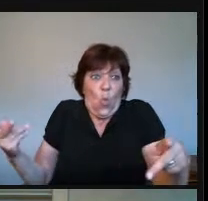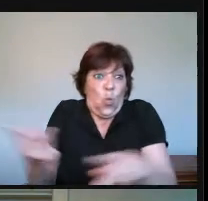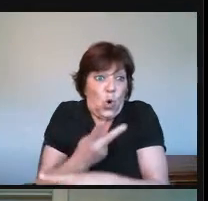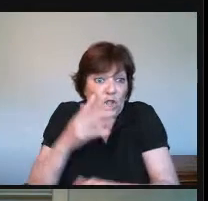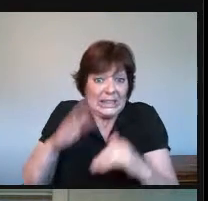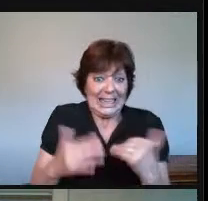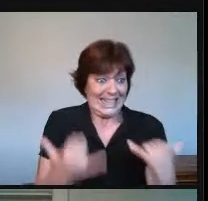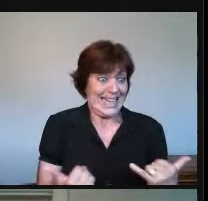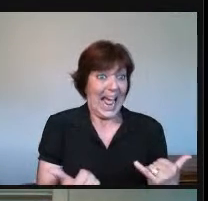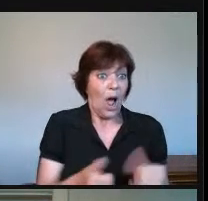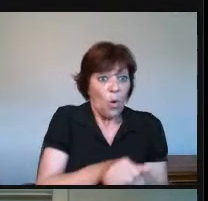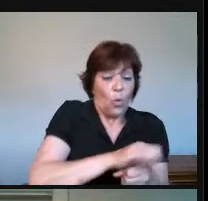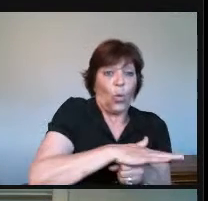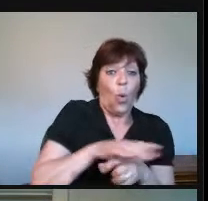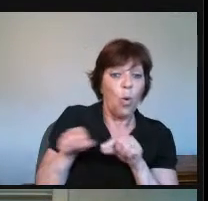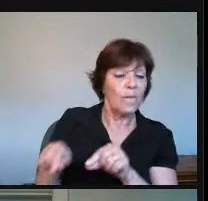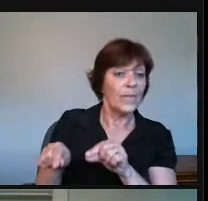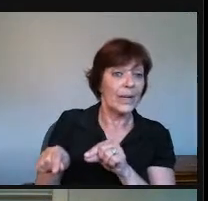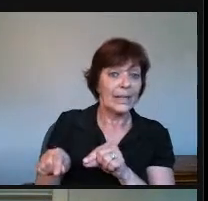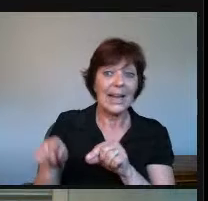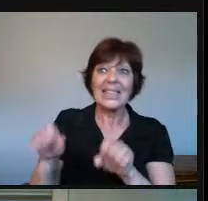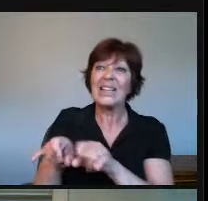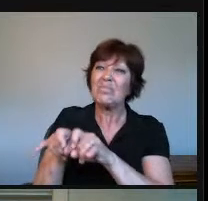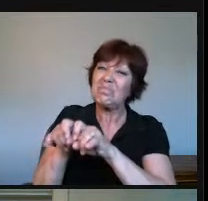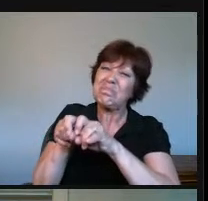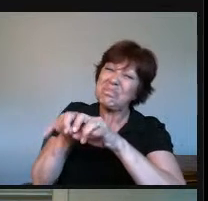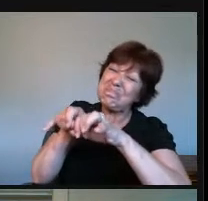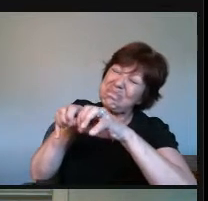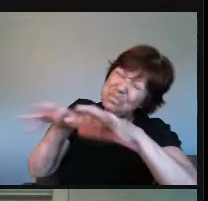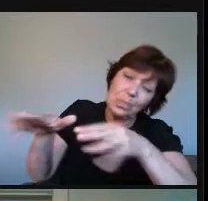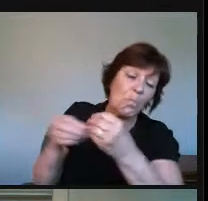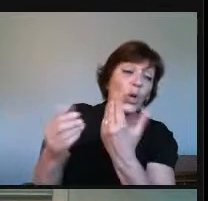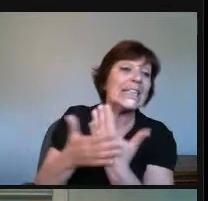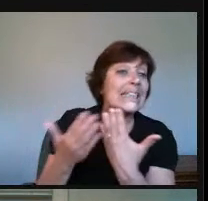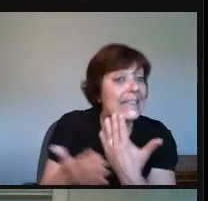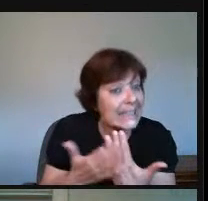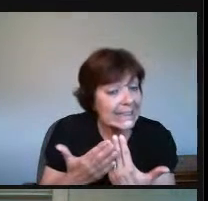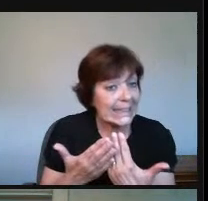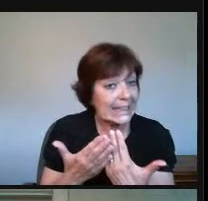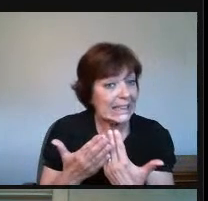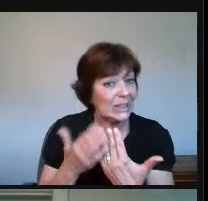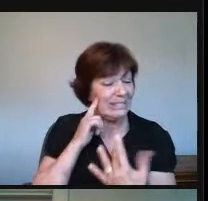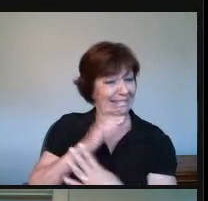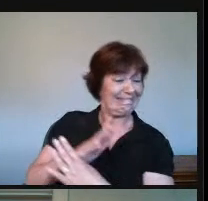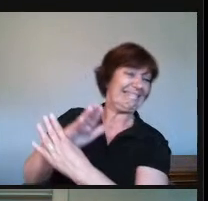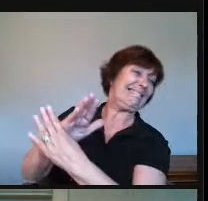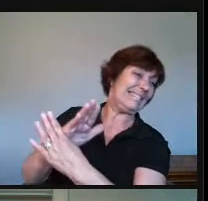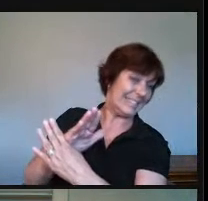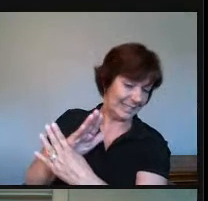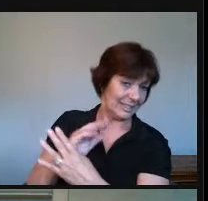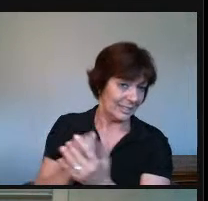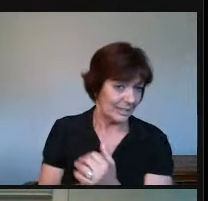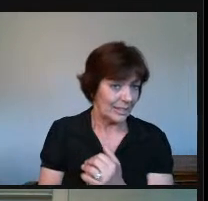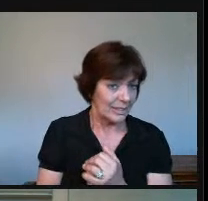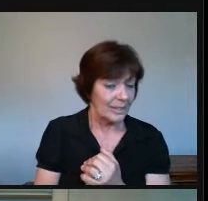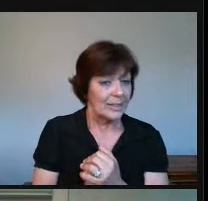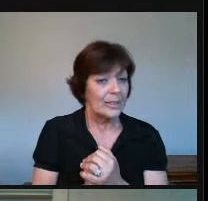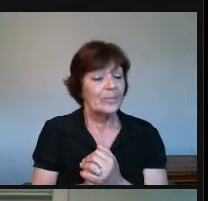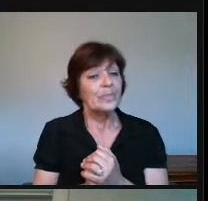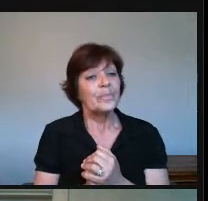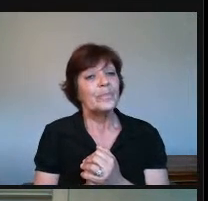and is able to infect people even more easily or spread more easily than the current